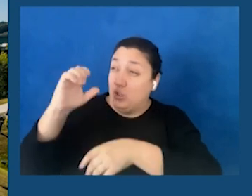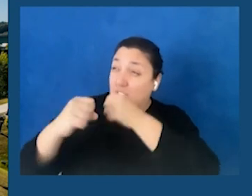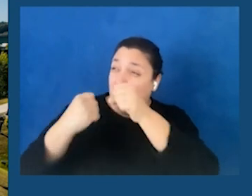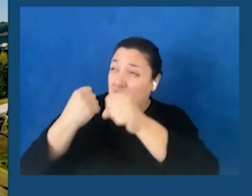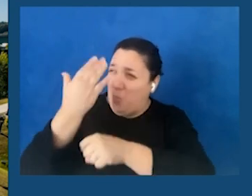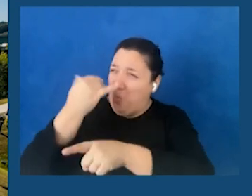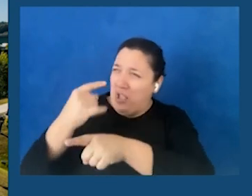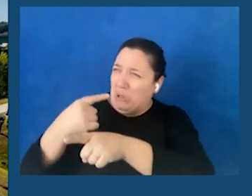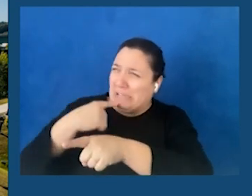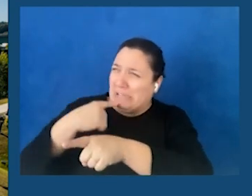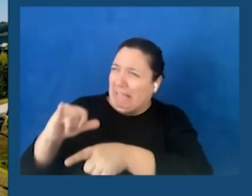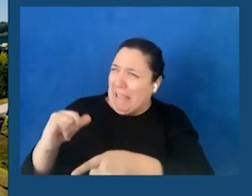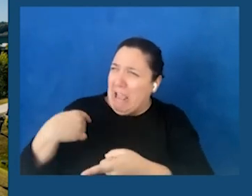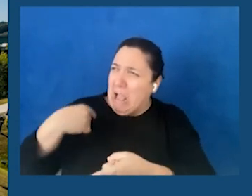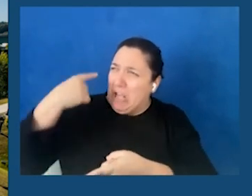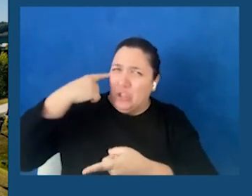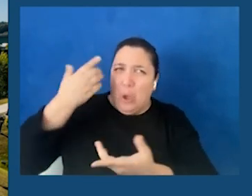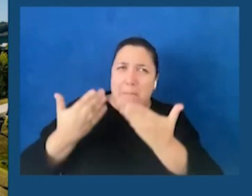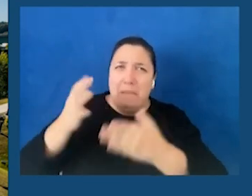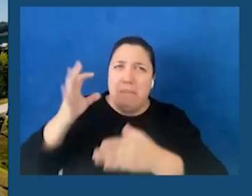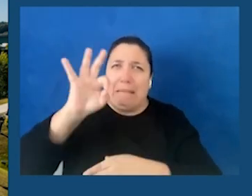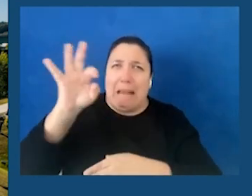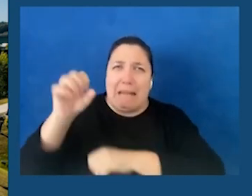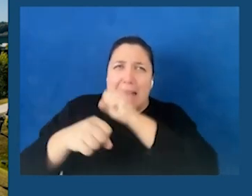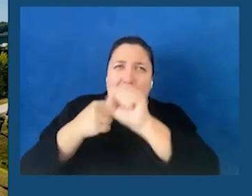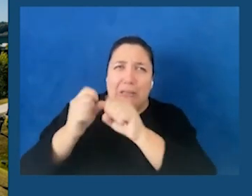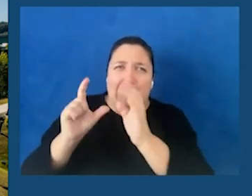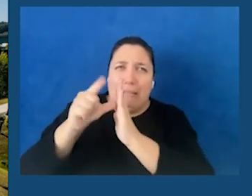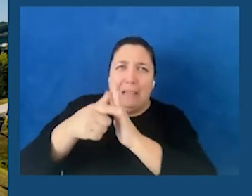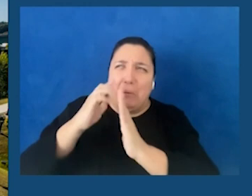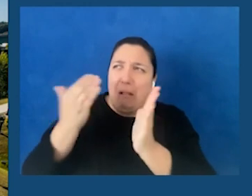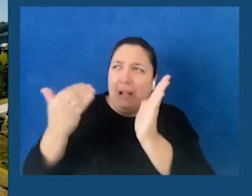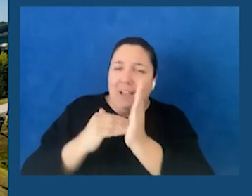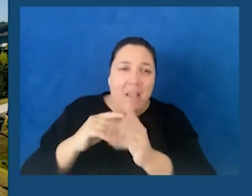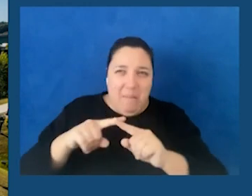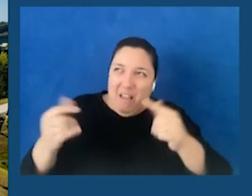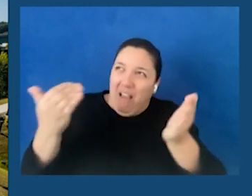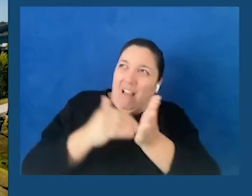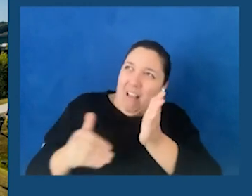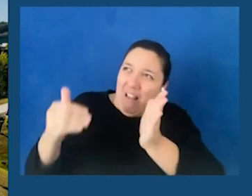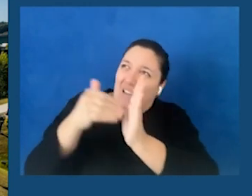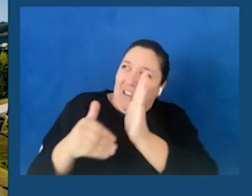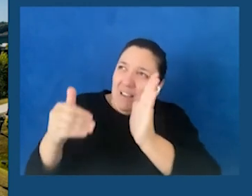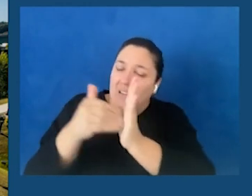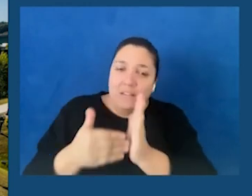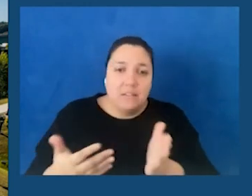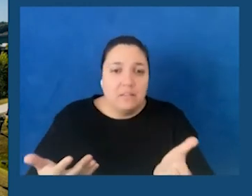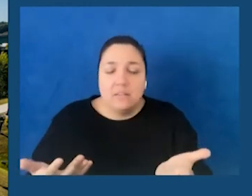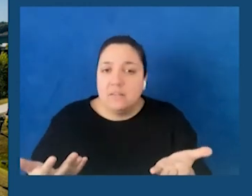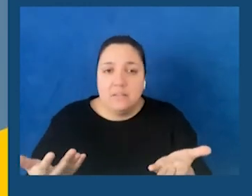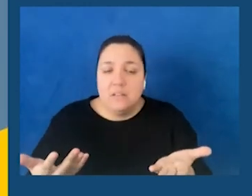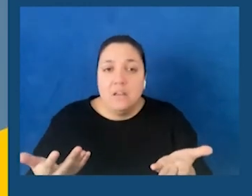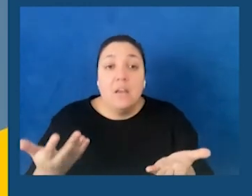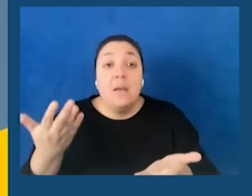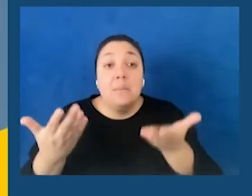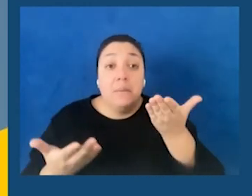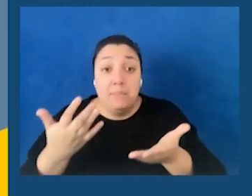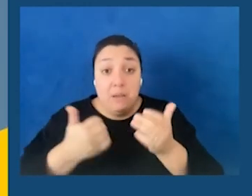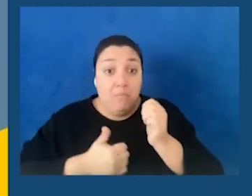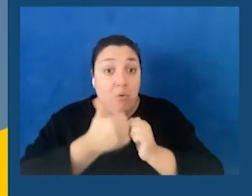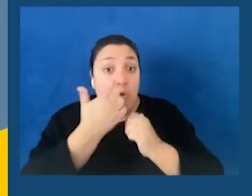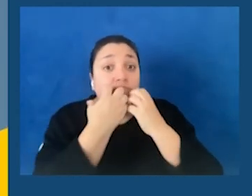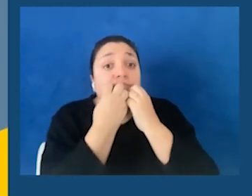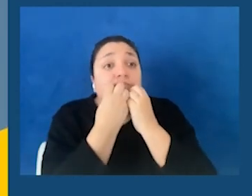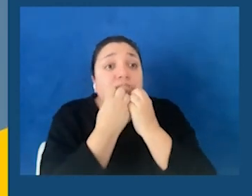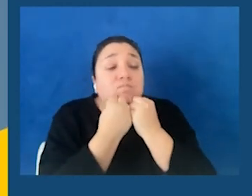we just have to deal with reality. And when we talk about our most precious possession other than our families is likely